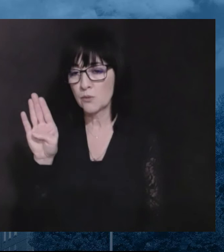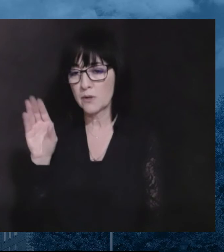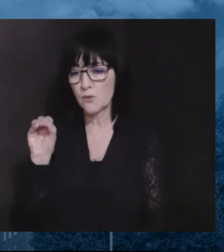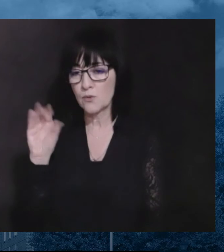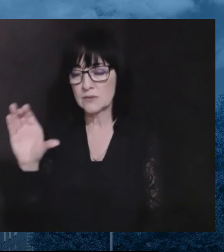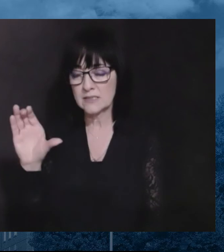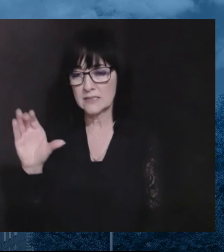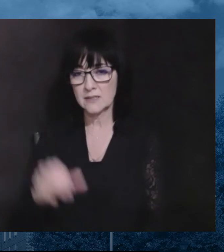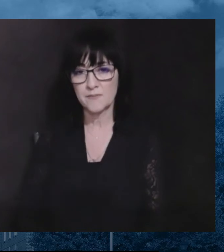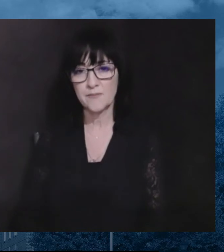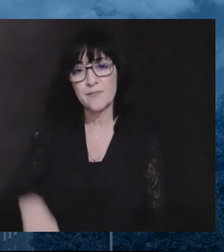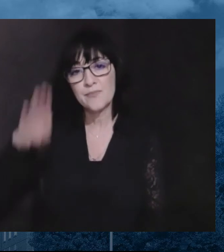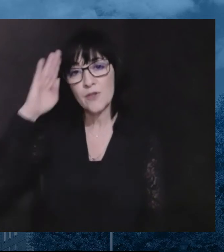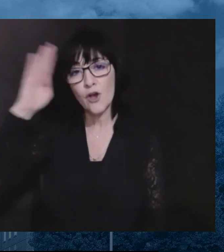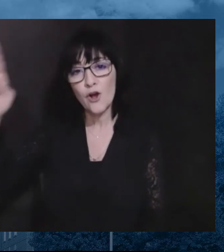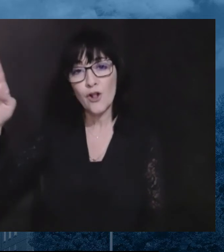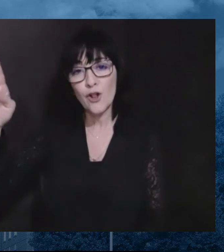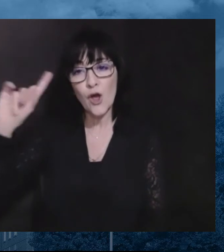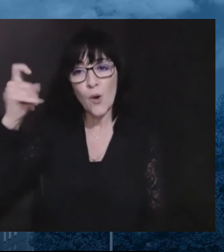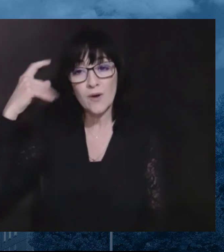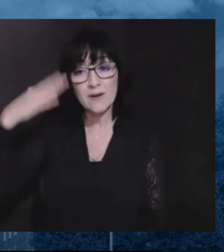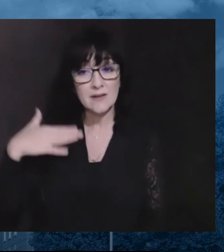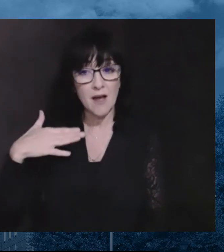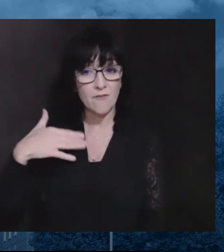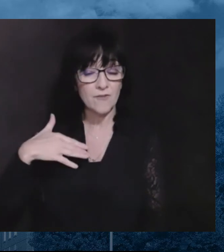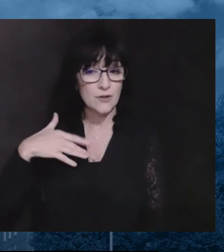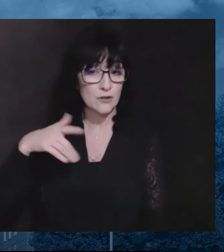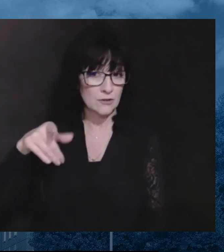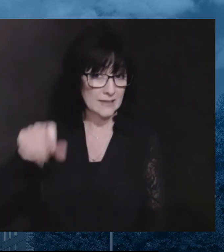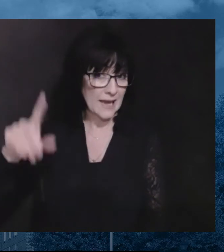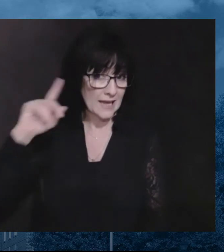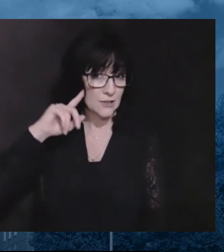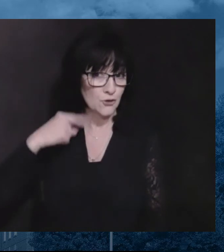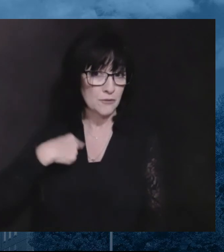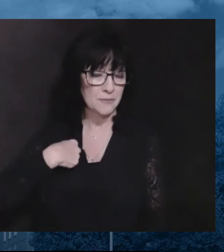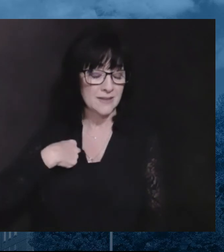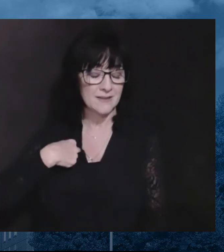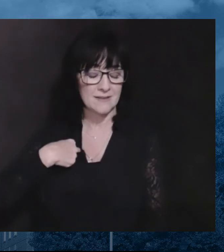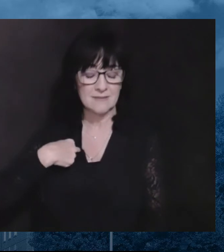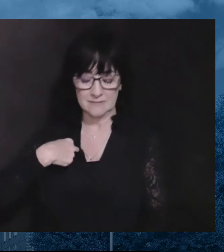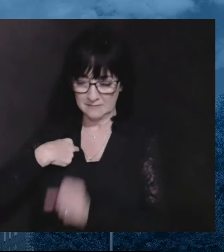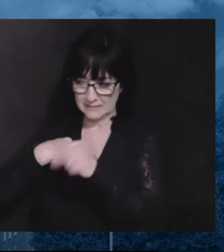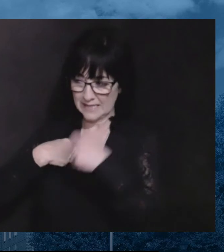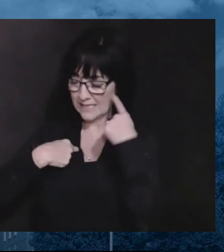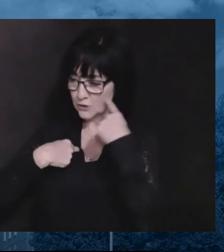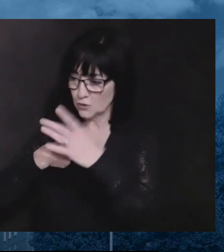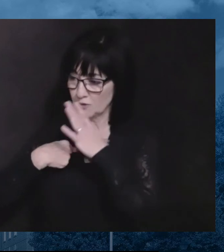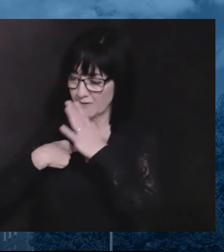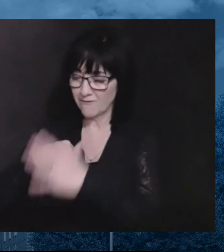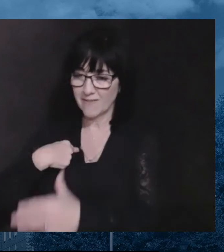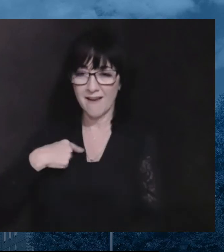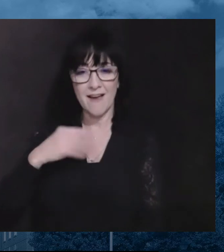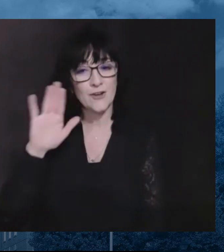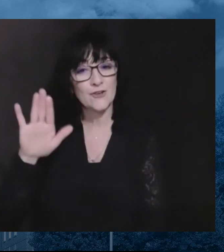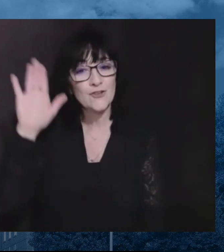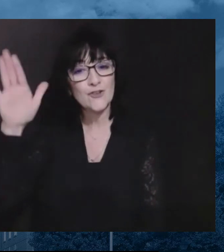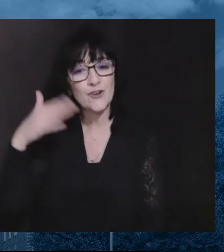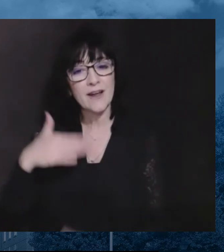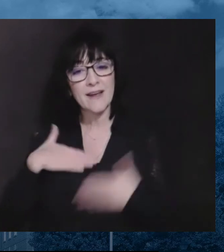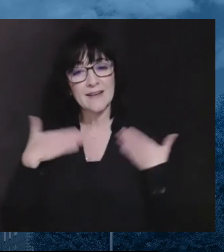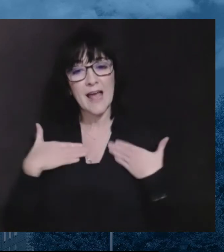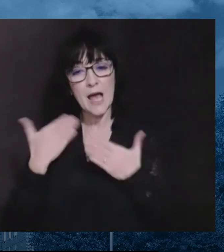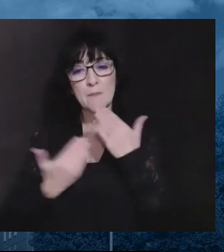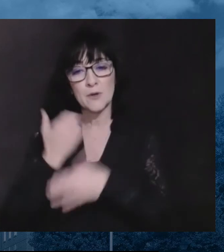Hi, Governor. Hi, everyone. Can you hear me? Yes, we can hear you fine. All right, great. Thank you. Happy New Year to all of you.